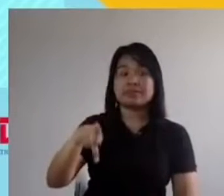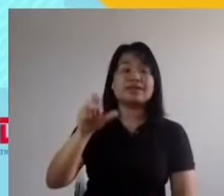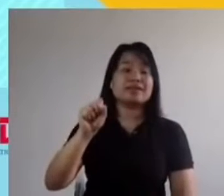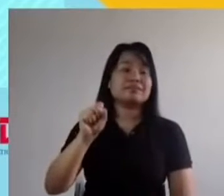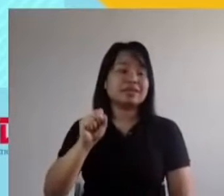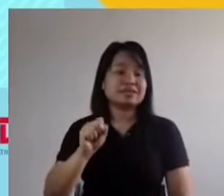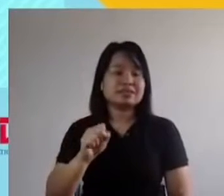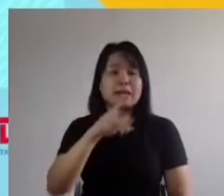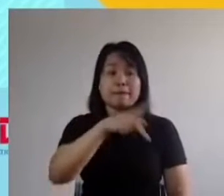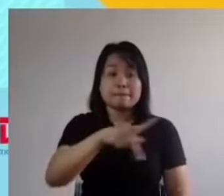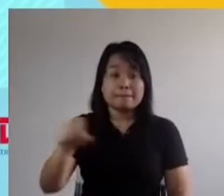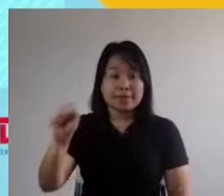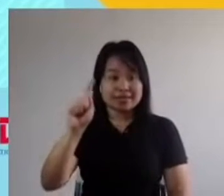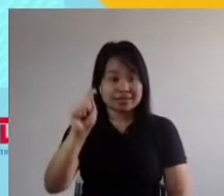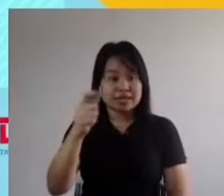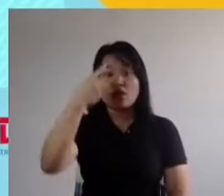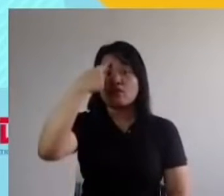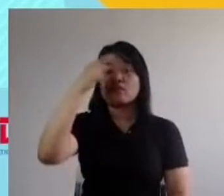PPST for school year